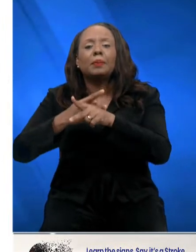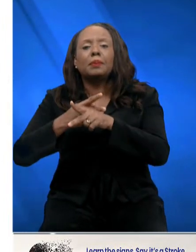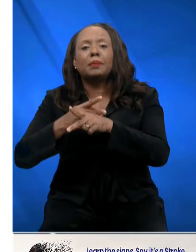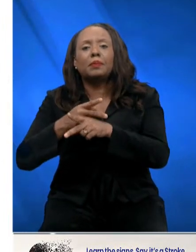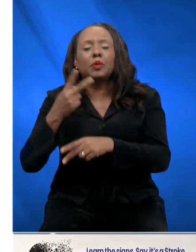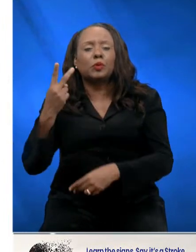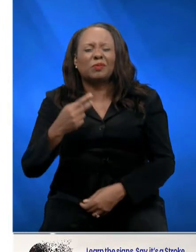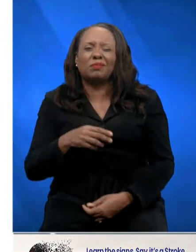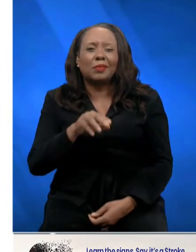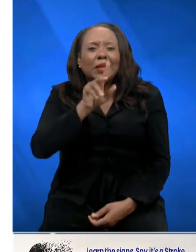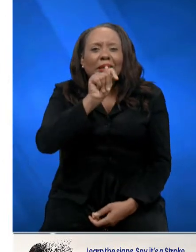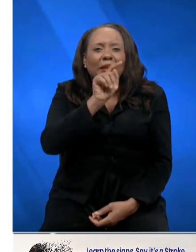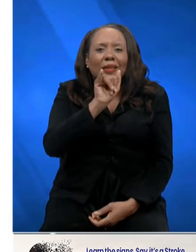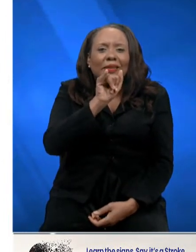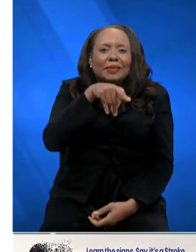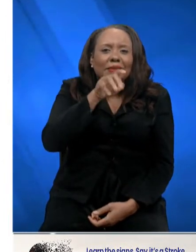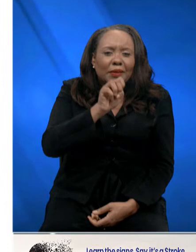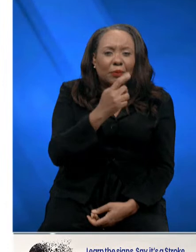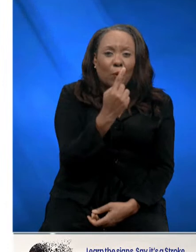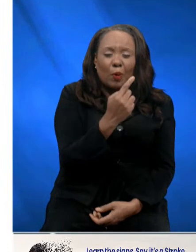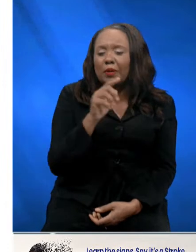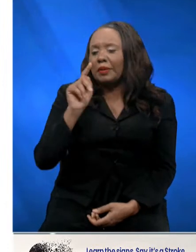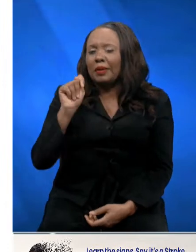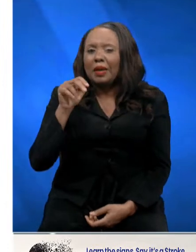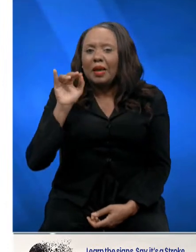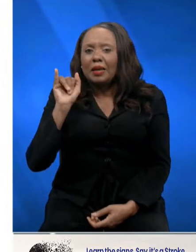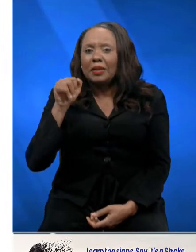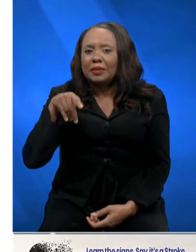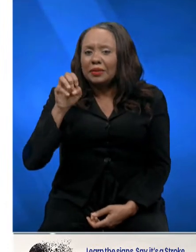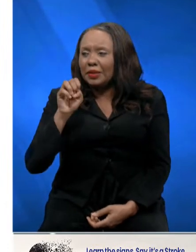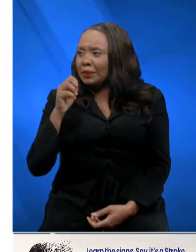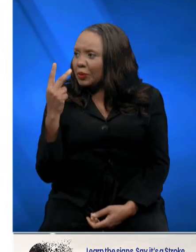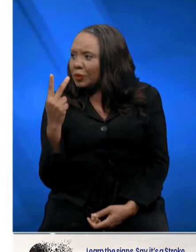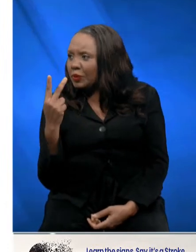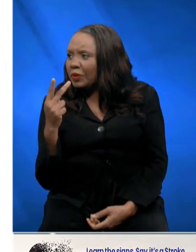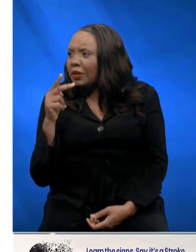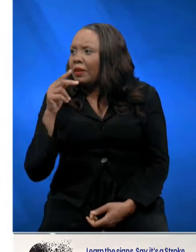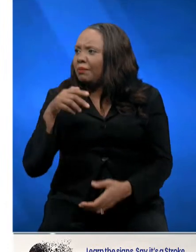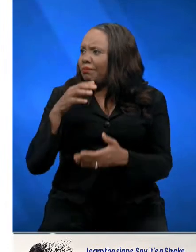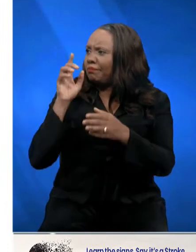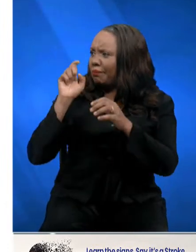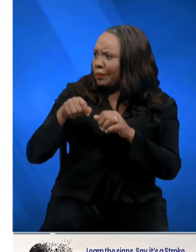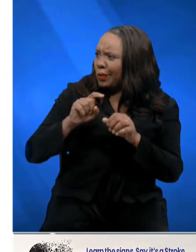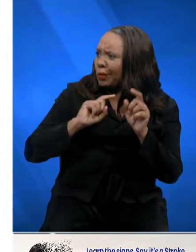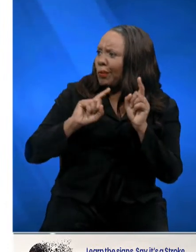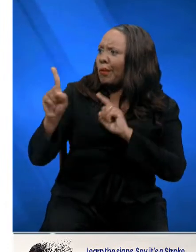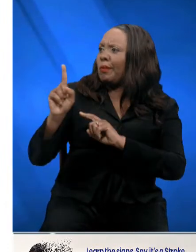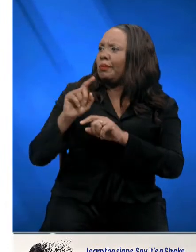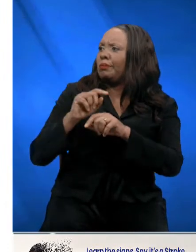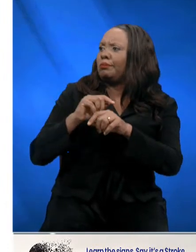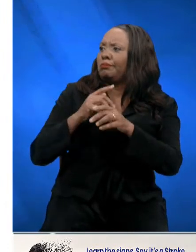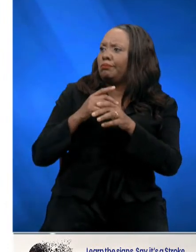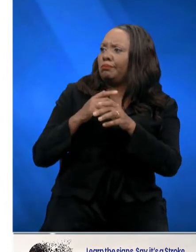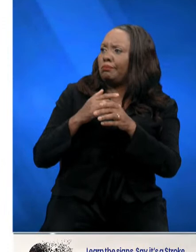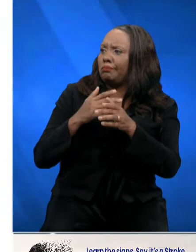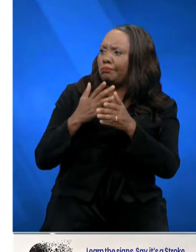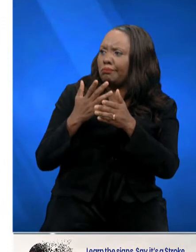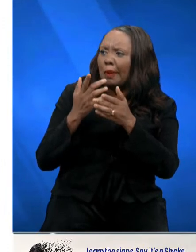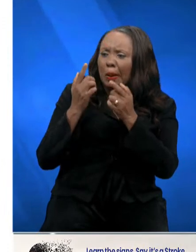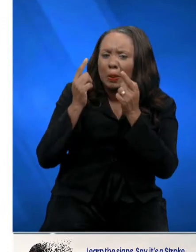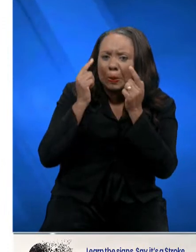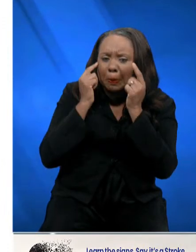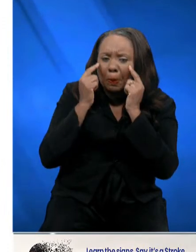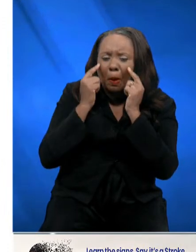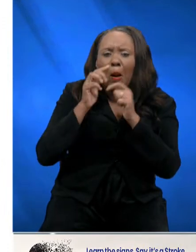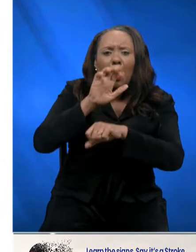at least an annual screening visit. Someone should have a look at the back of your eyes to see if there's any